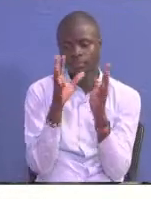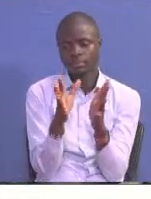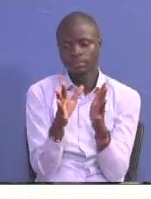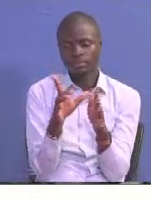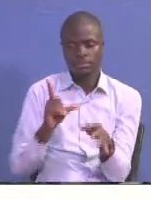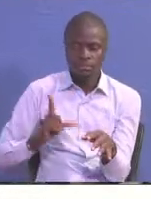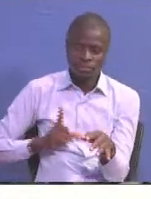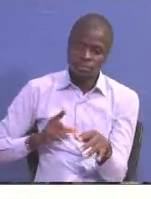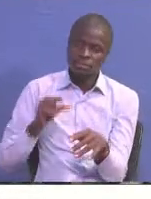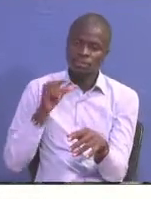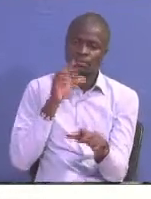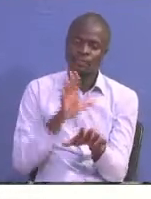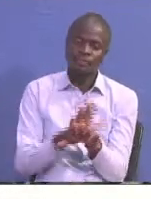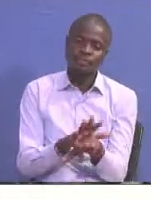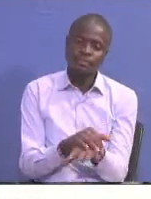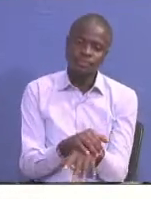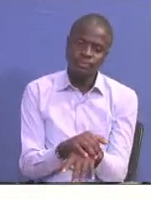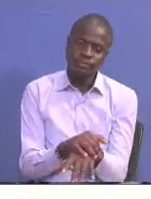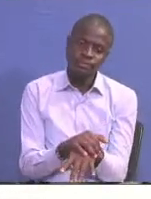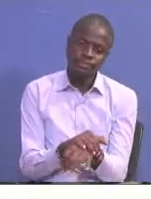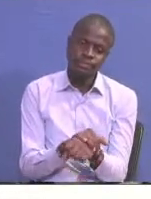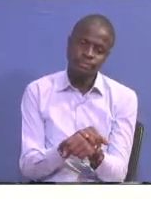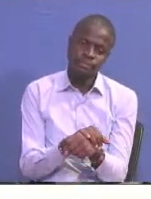ladies and gentlemen,